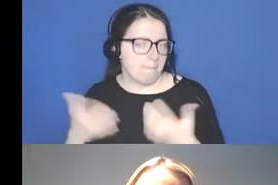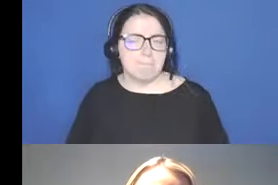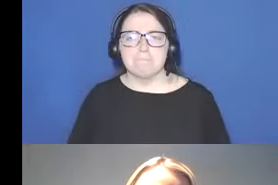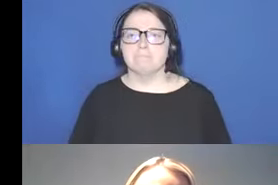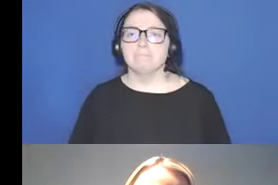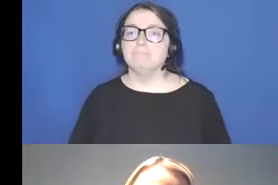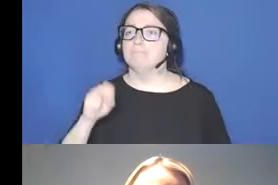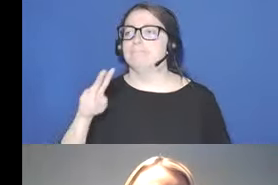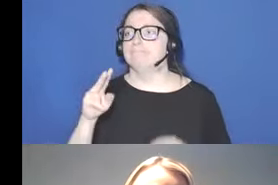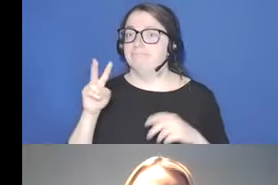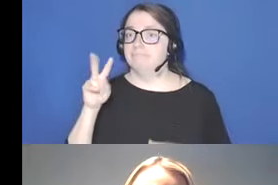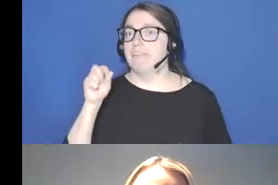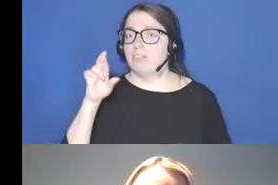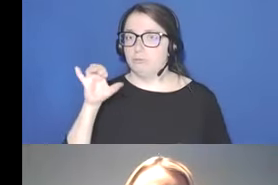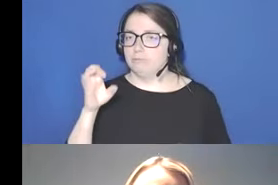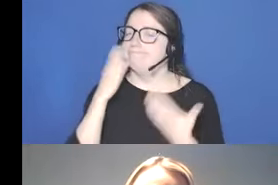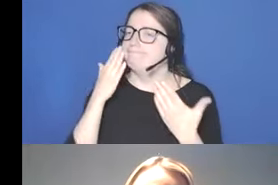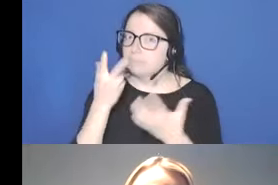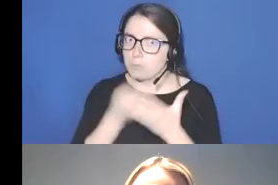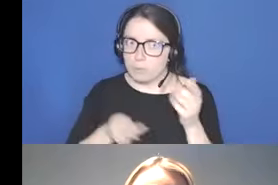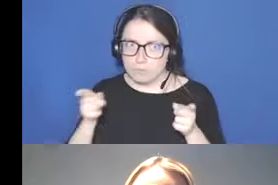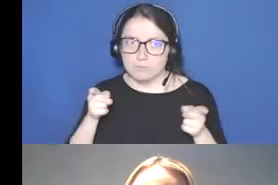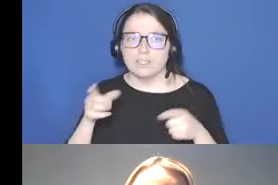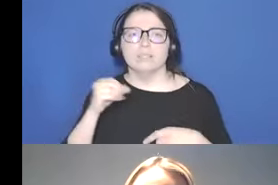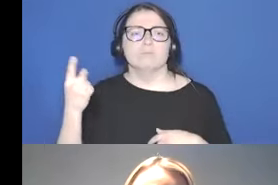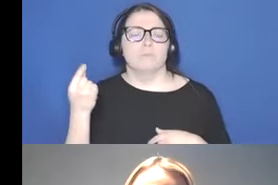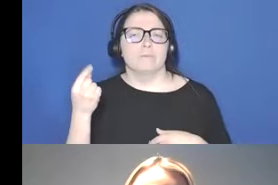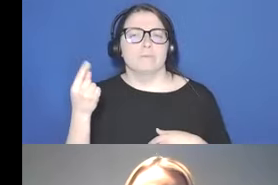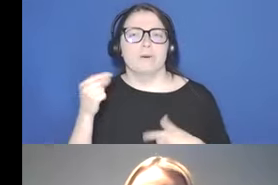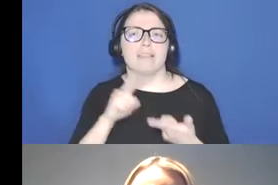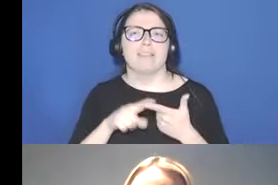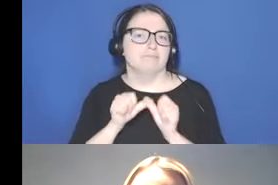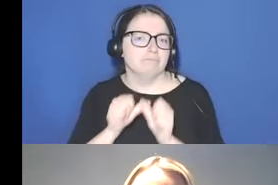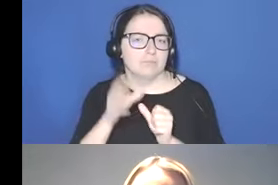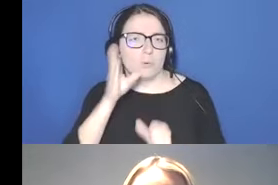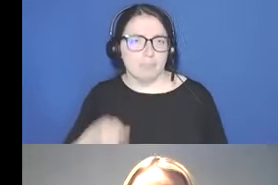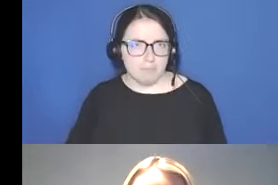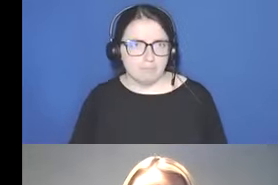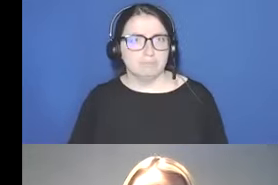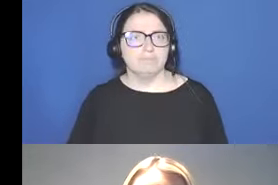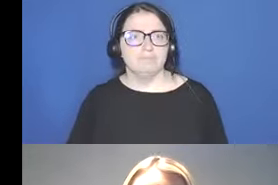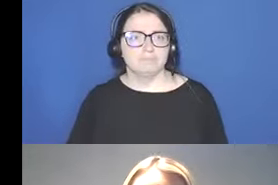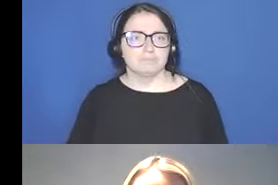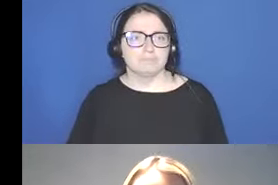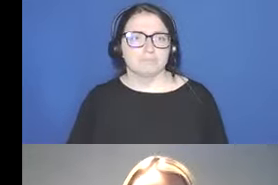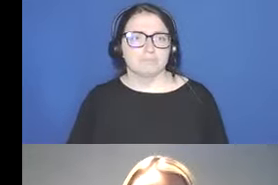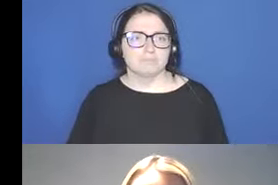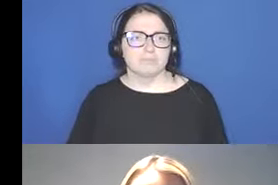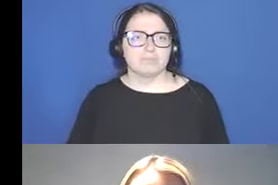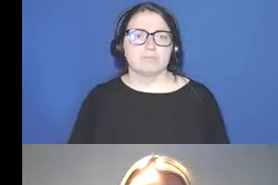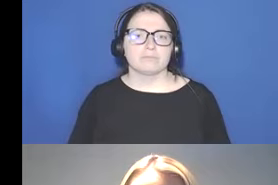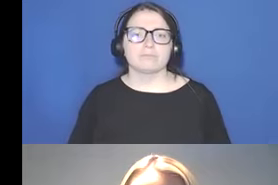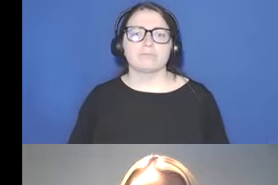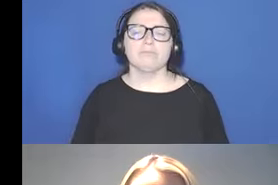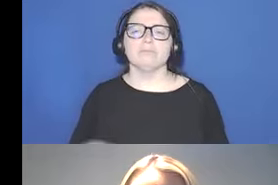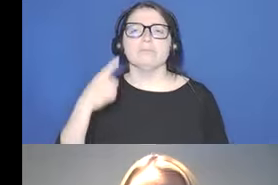both. And one more, and then we'll continue through our slides. In terms of obtaining a